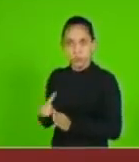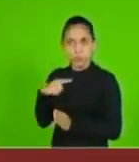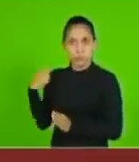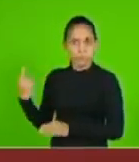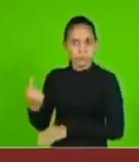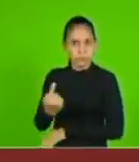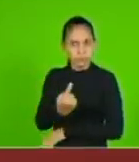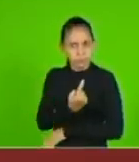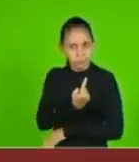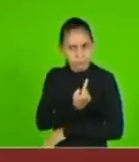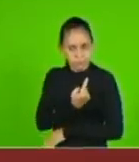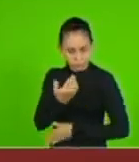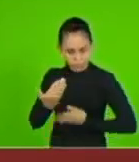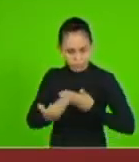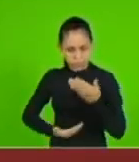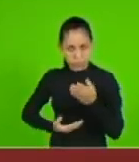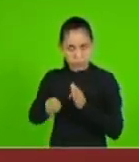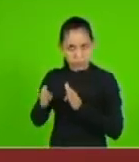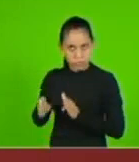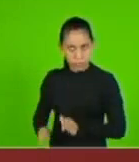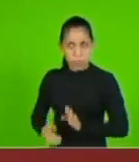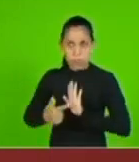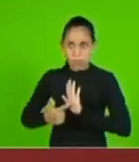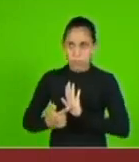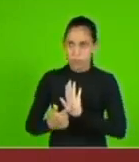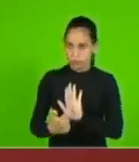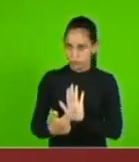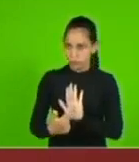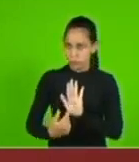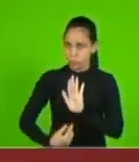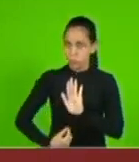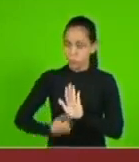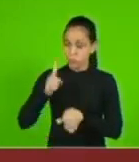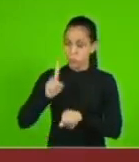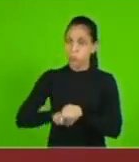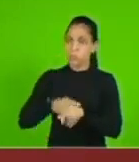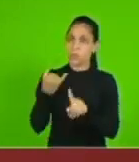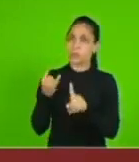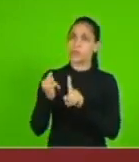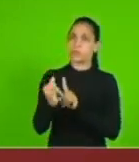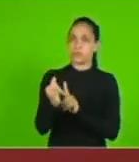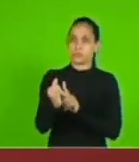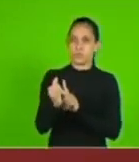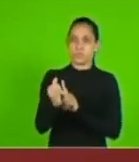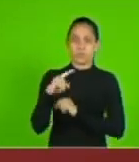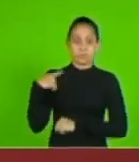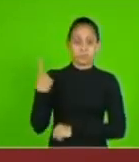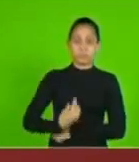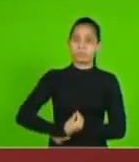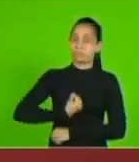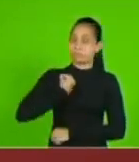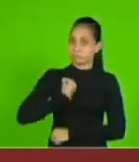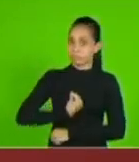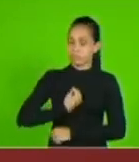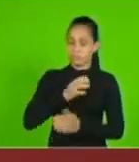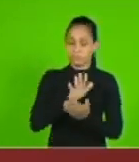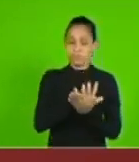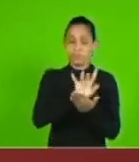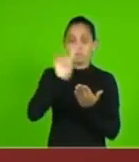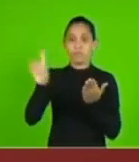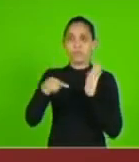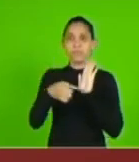identifies the prophetic moment in which it is living, because the Word of God